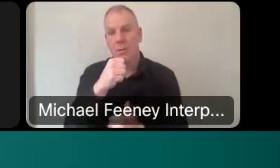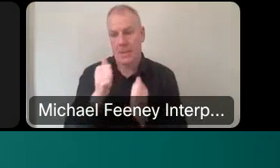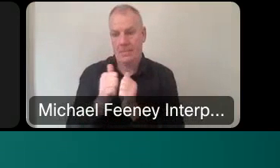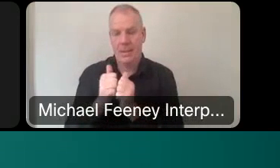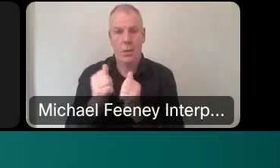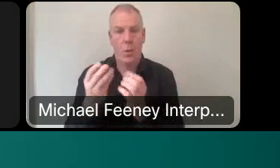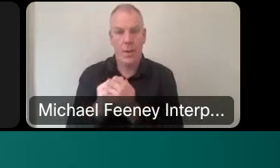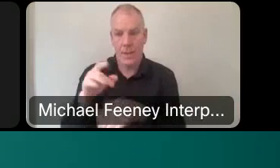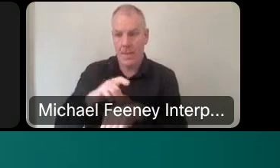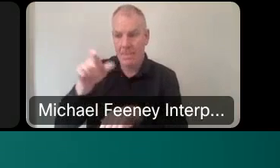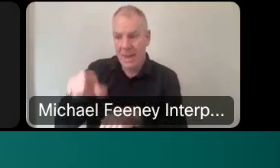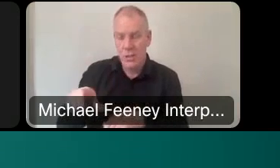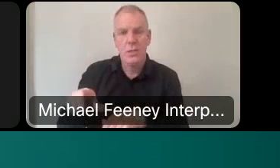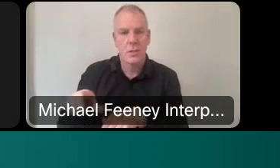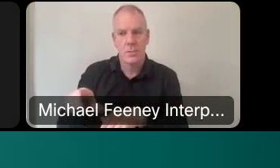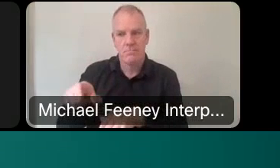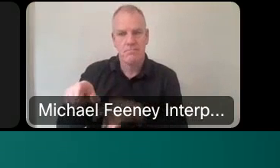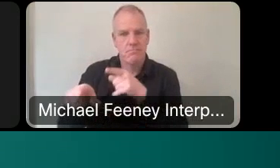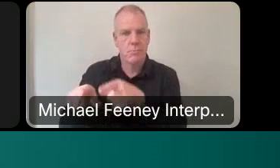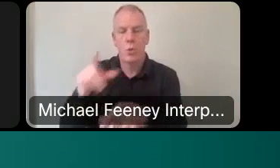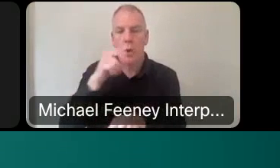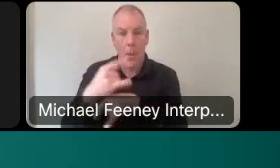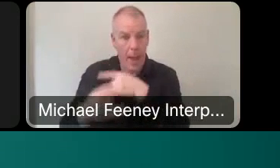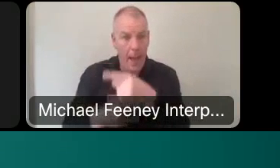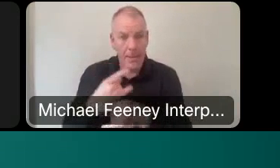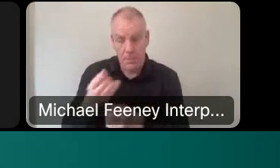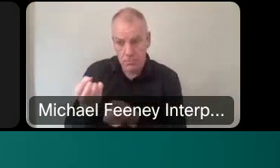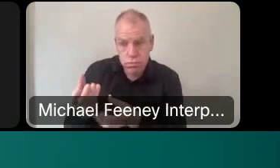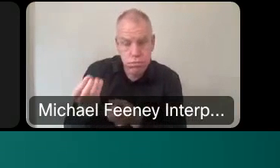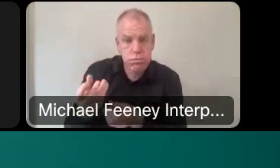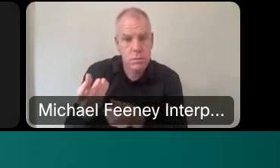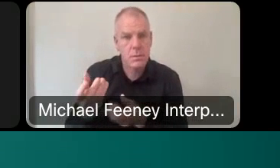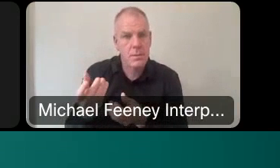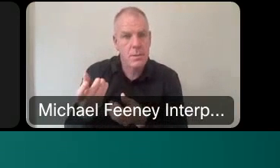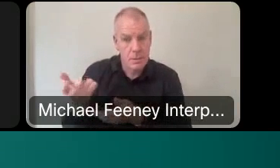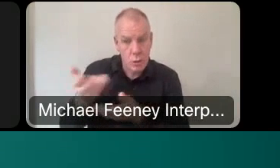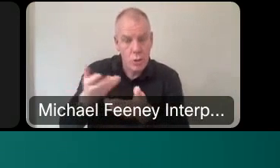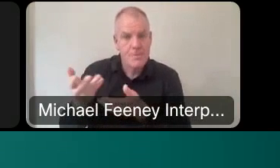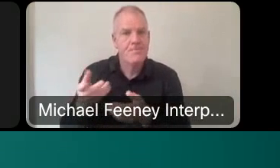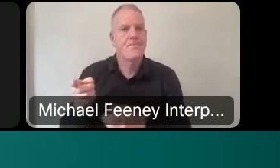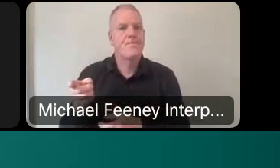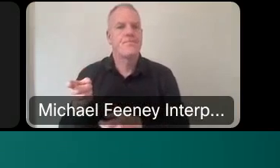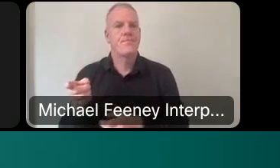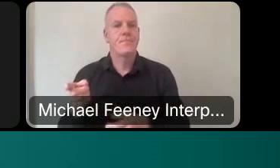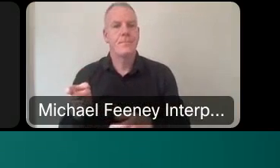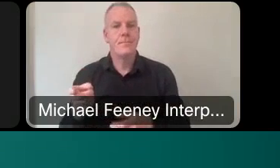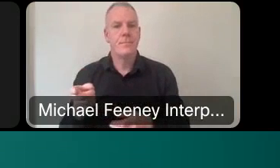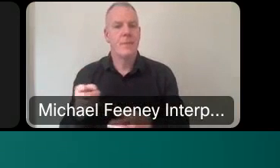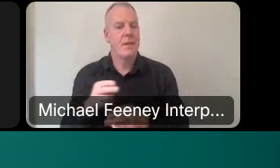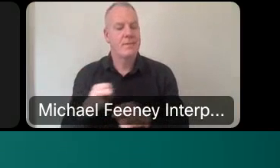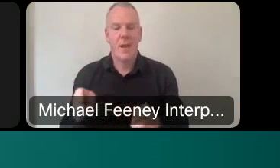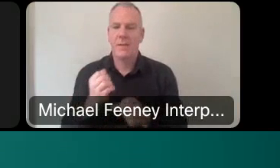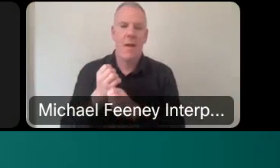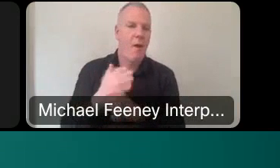with a patient or the relevant person to talk about the incident that we're discussing, then, as we said earlier, not all